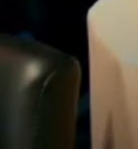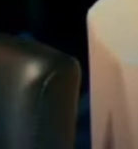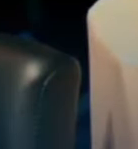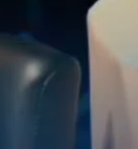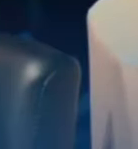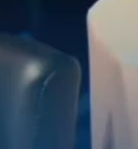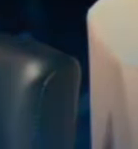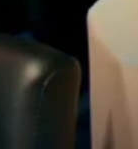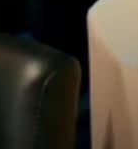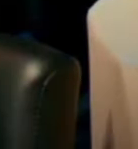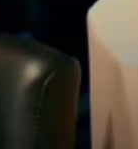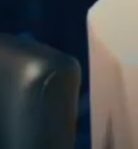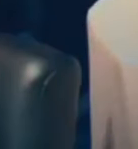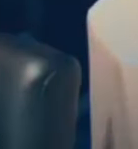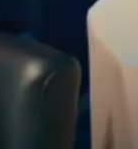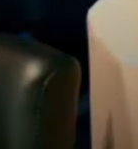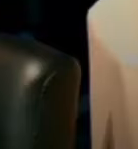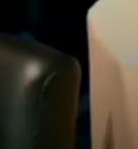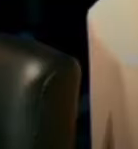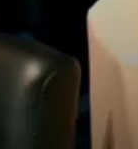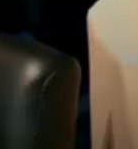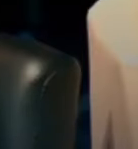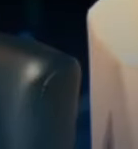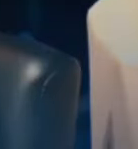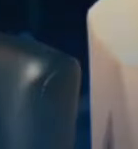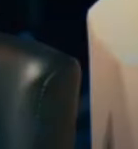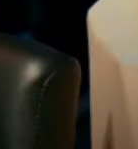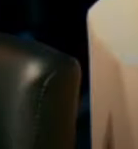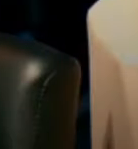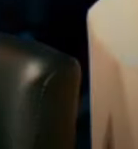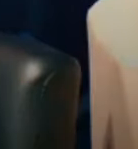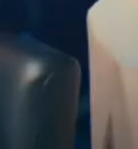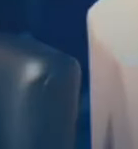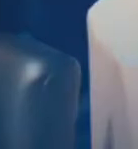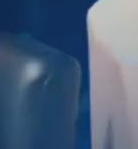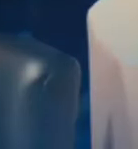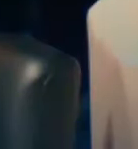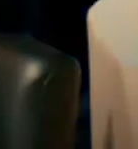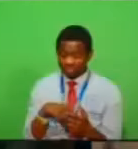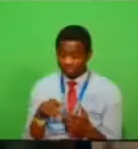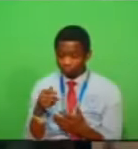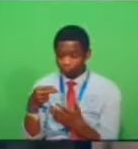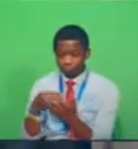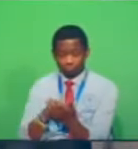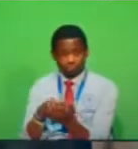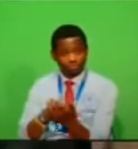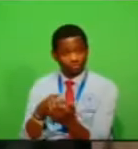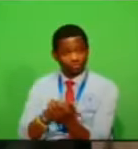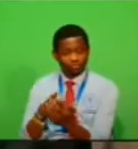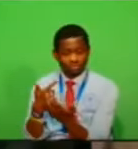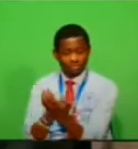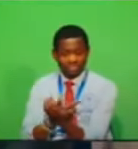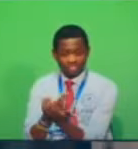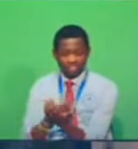could remember seriously that it got to a time that I have to be a laborer, go to weed for